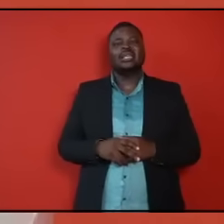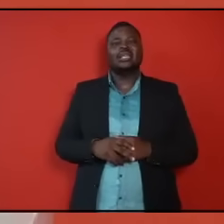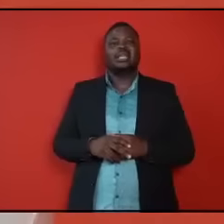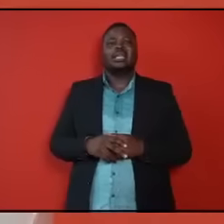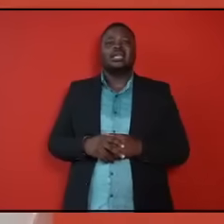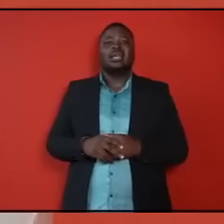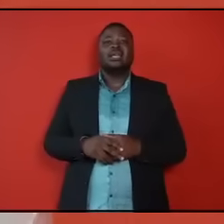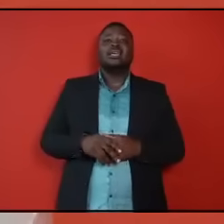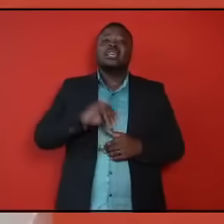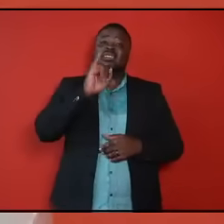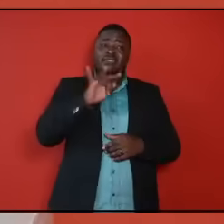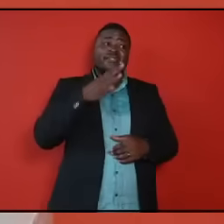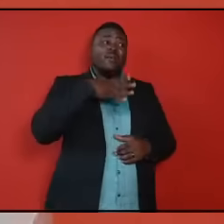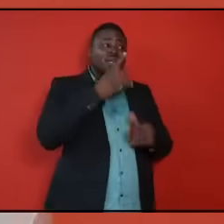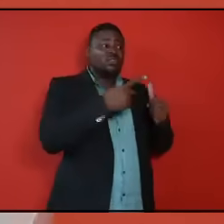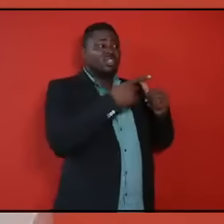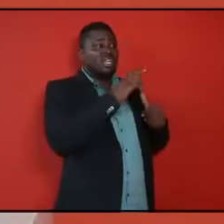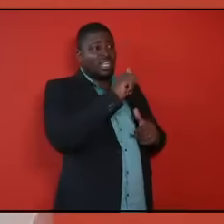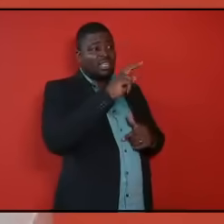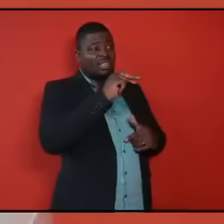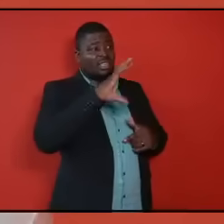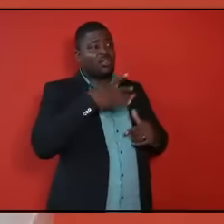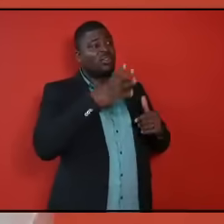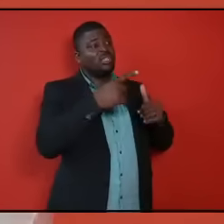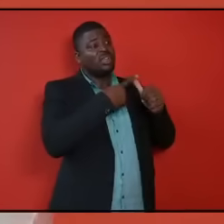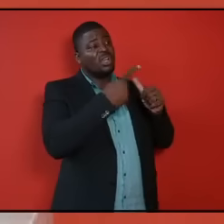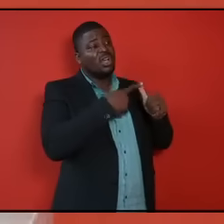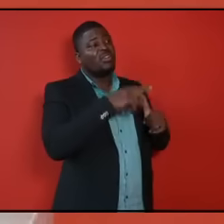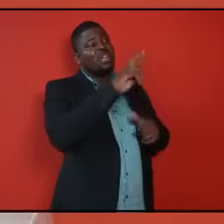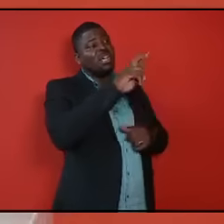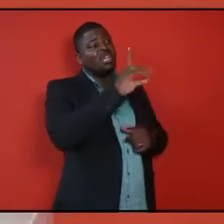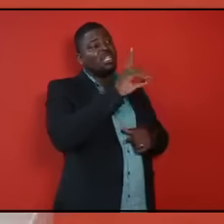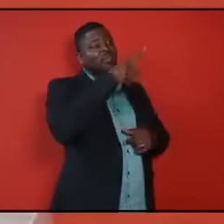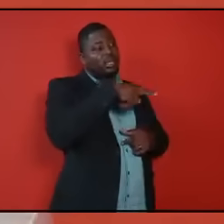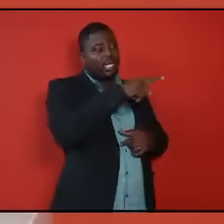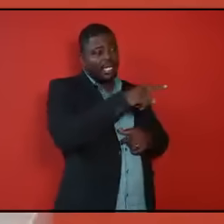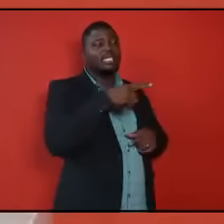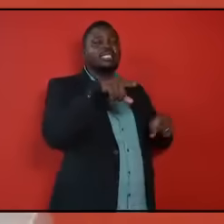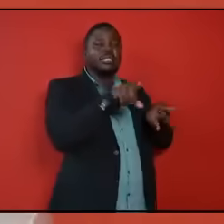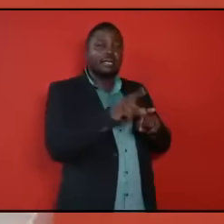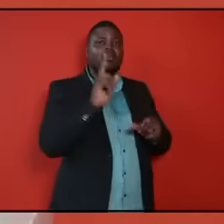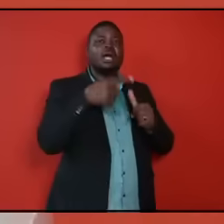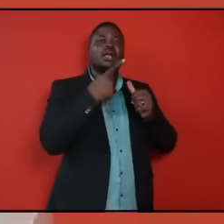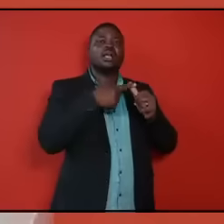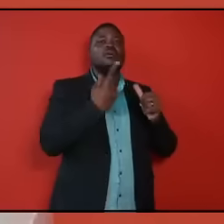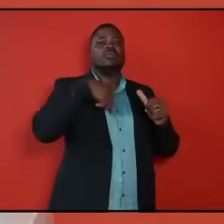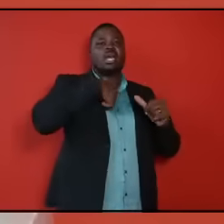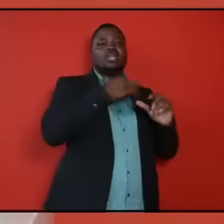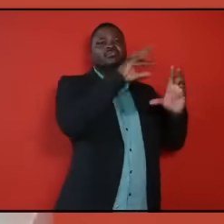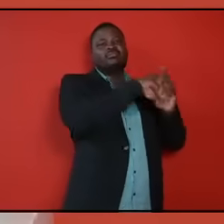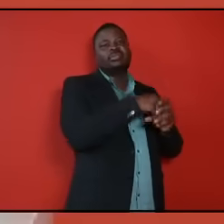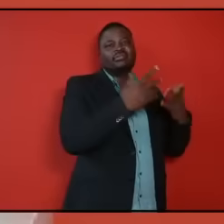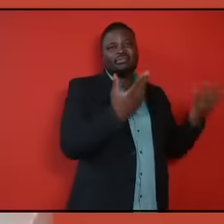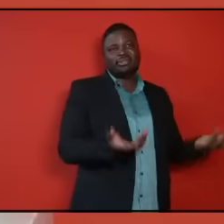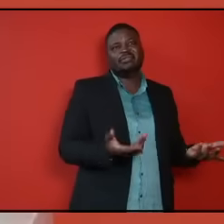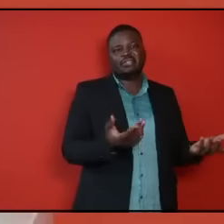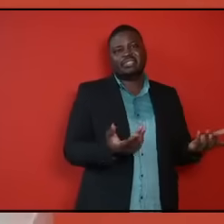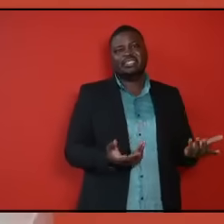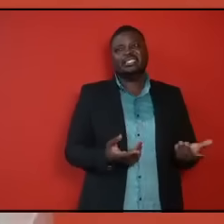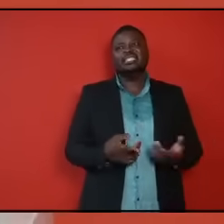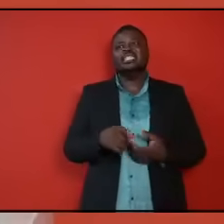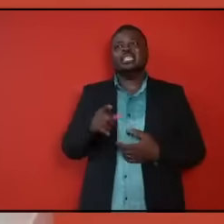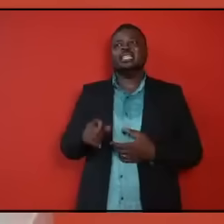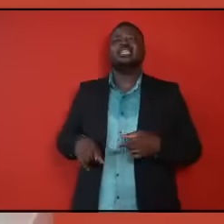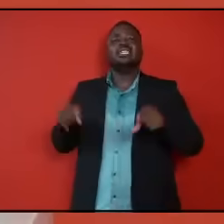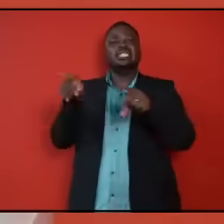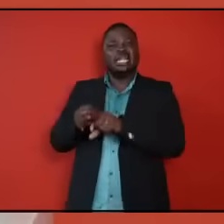also in those ones. They are ours as well. So you must count us. On top of that, put our party houses. Then see